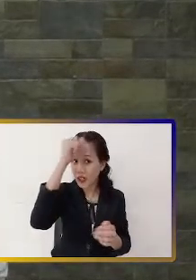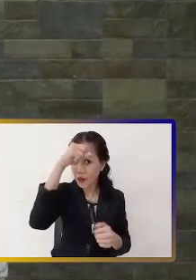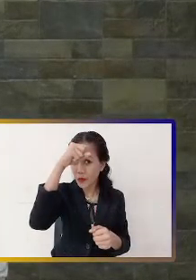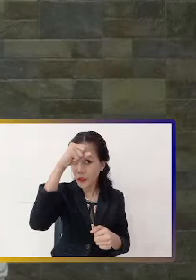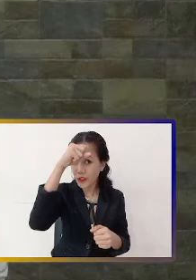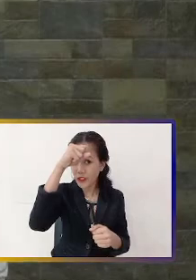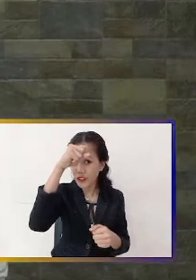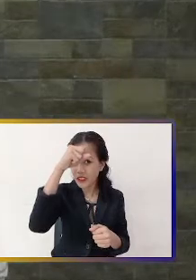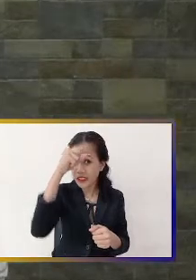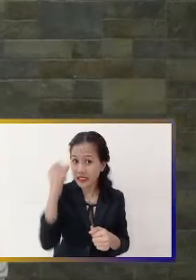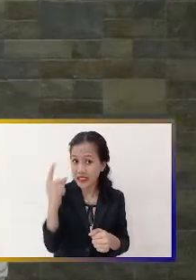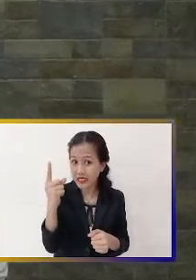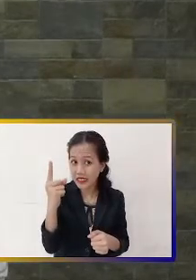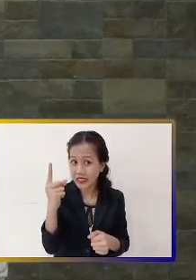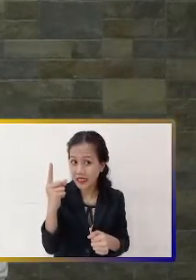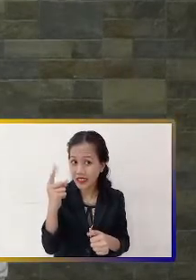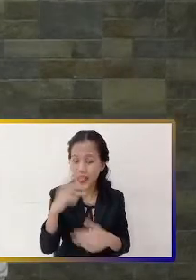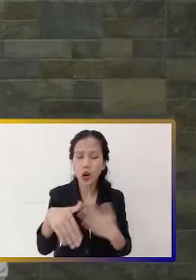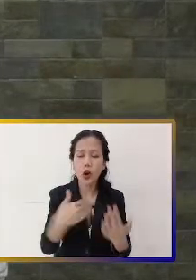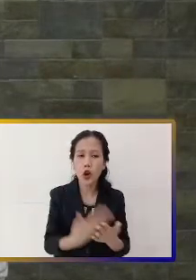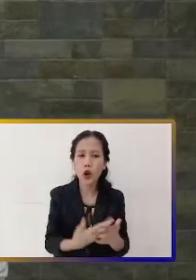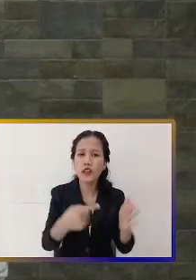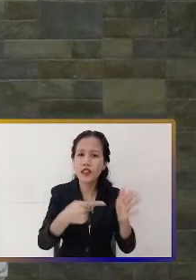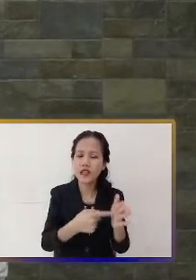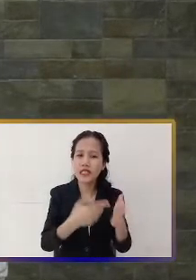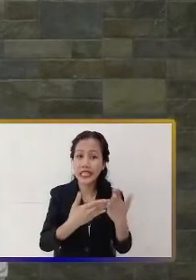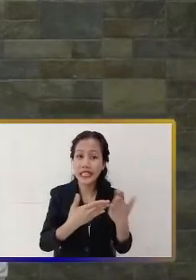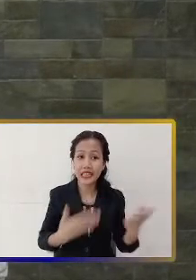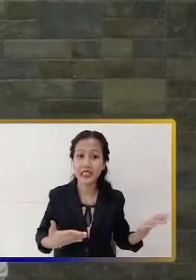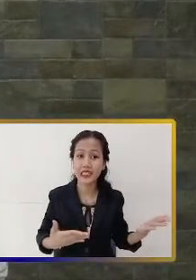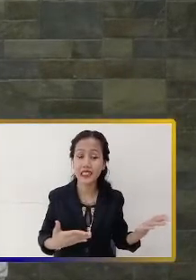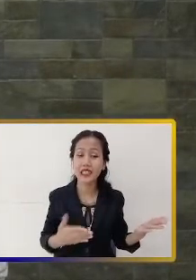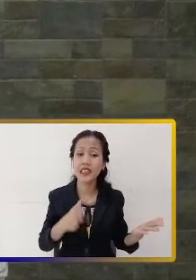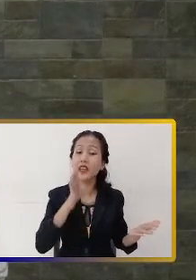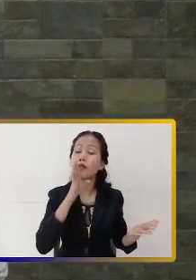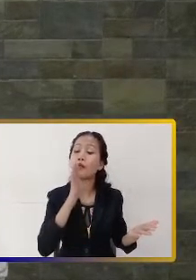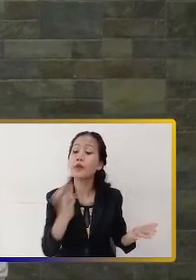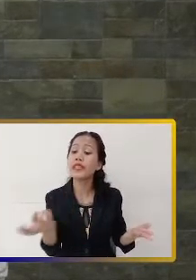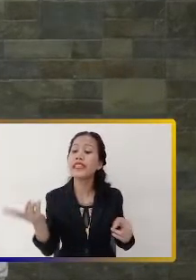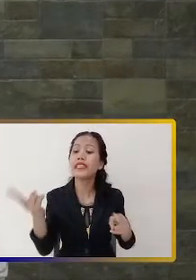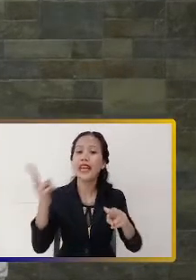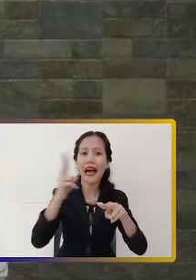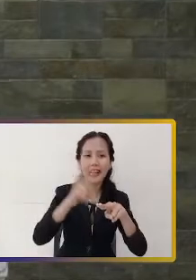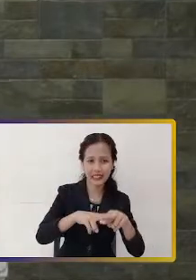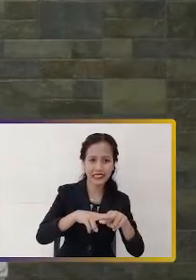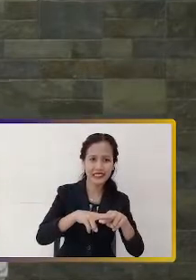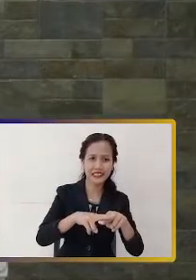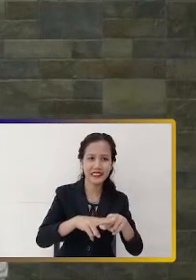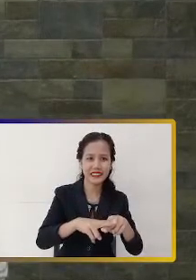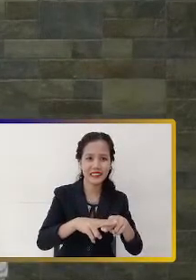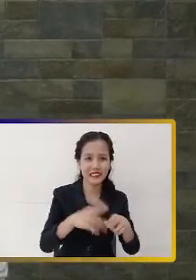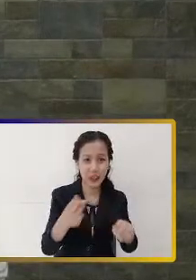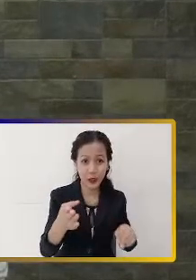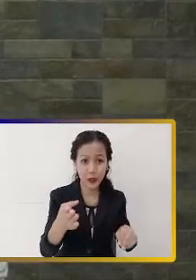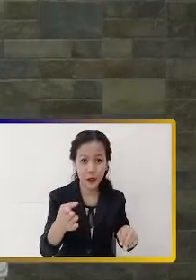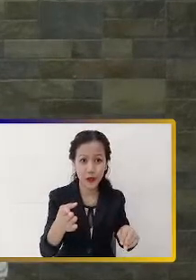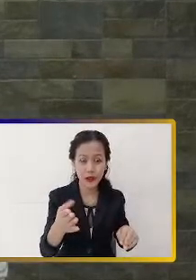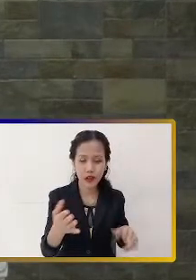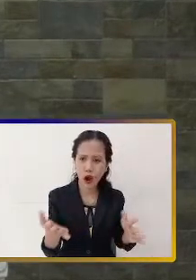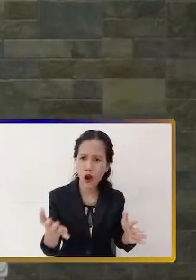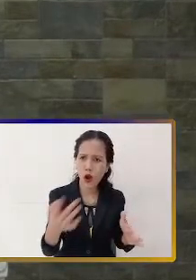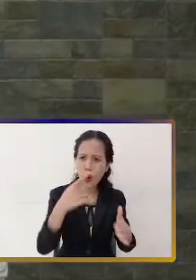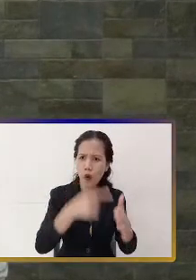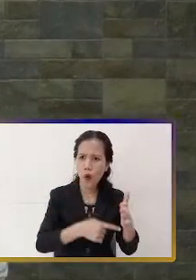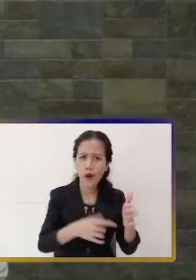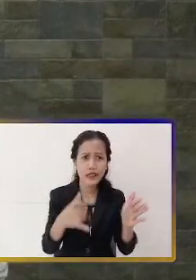Yeah? And all these things shall be added unto you. What are those? The